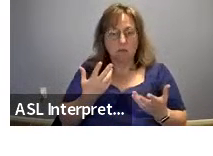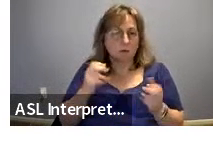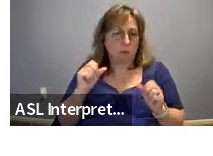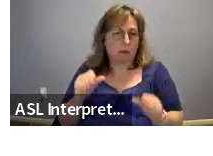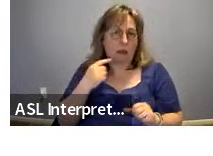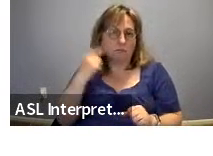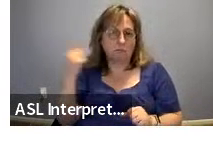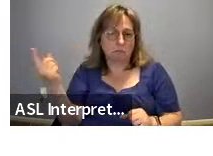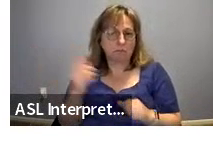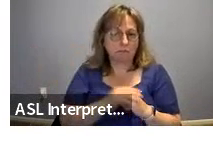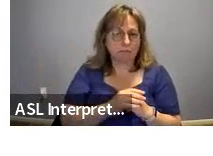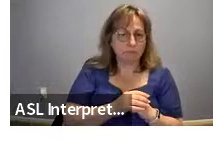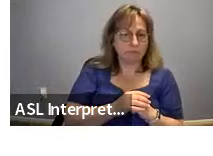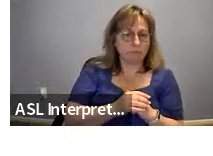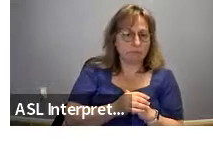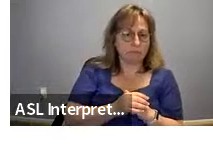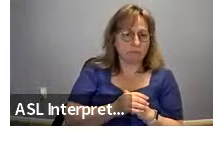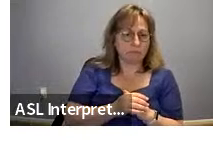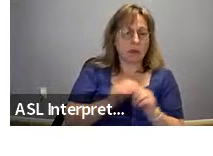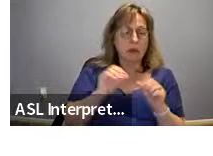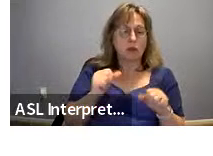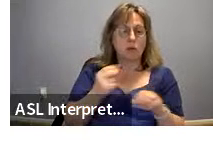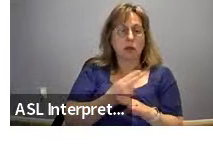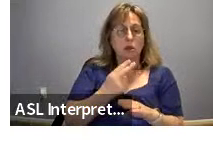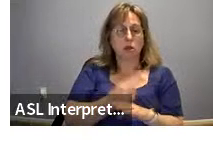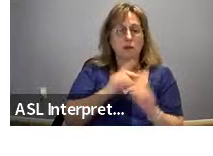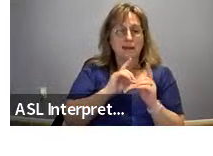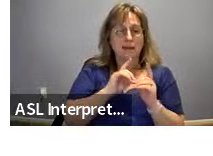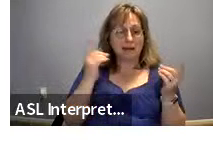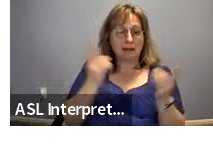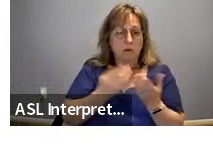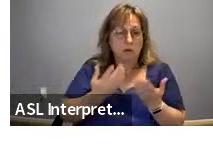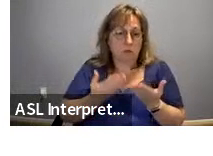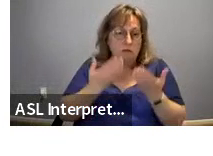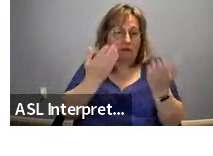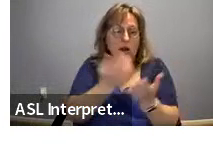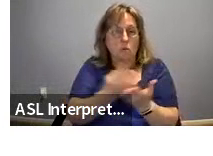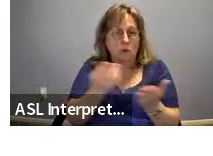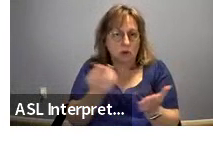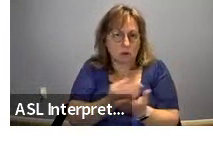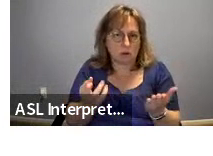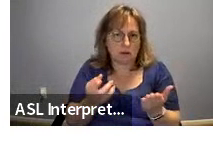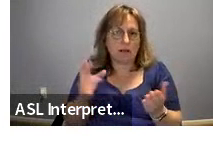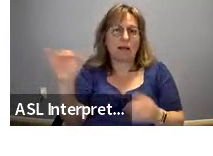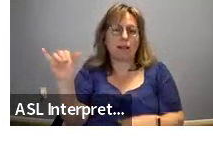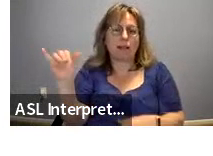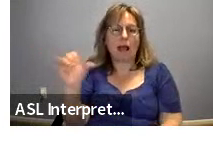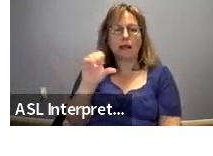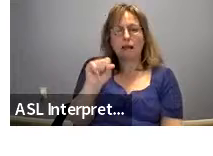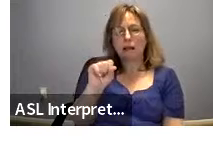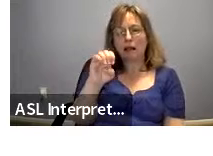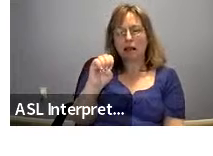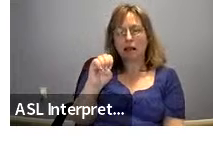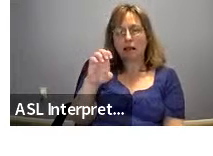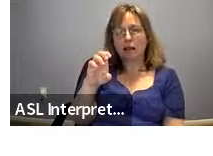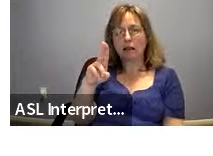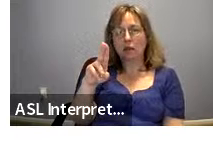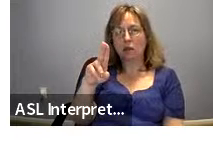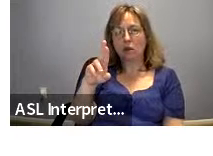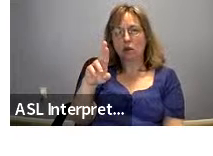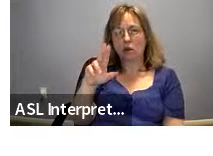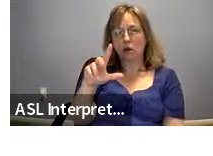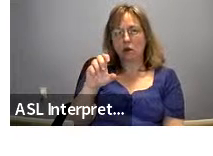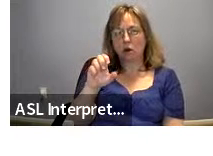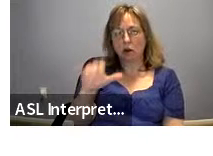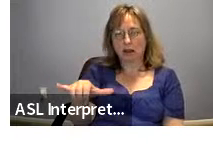And finally, you can use district provider resources, such as Securely, which again, Jason will